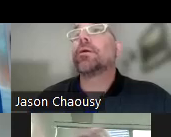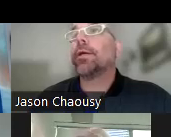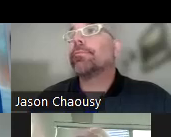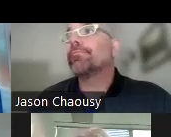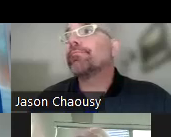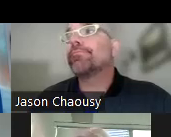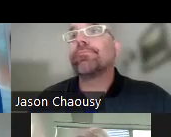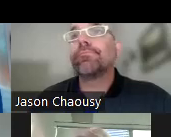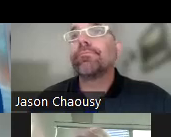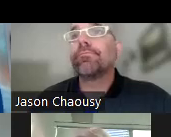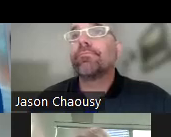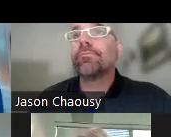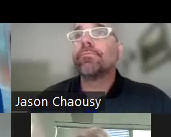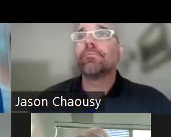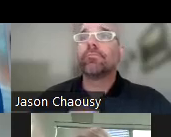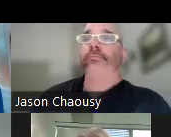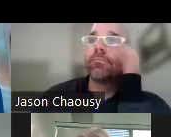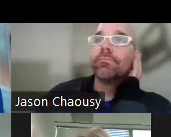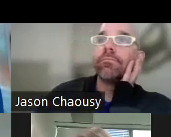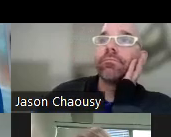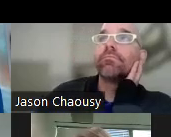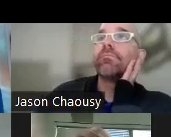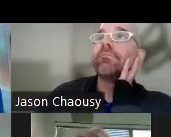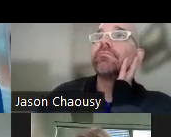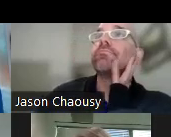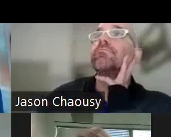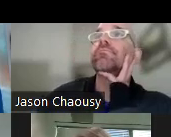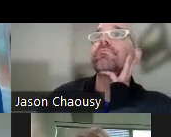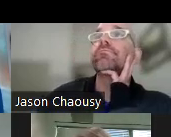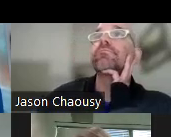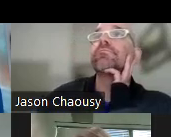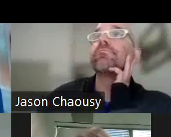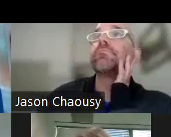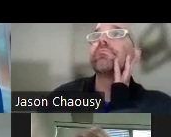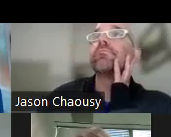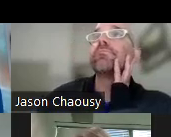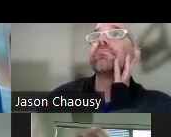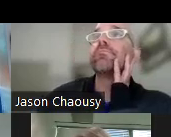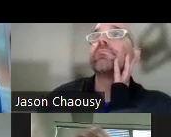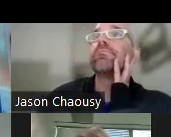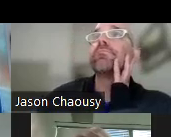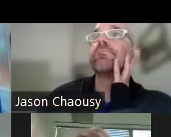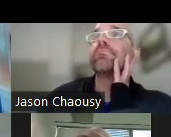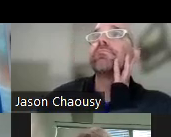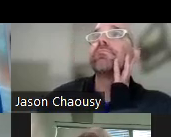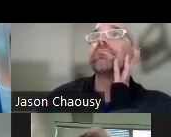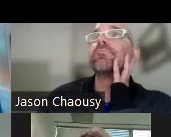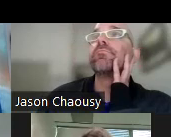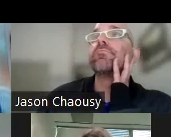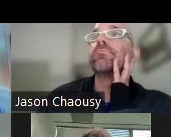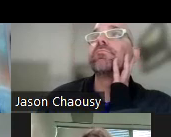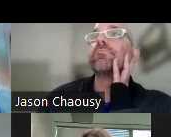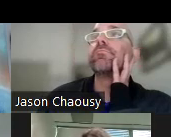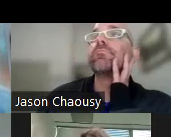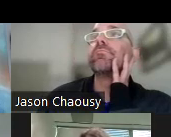Sorry, Marina. I think that should be fixed now. Okay, great, thank you. And I don't know, Megan, sorry, I cut you off there, but can